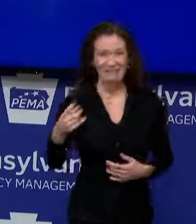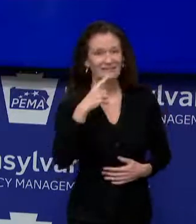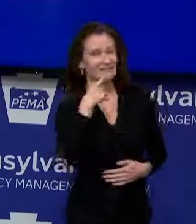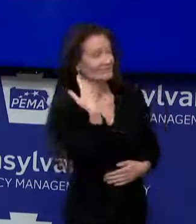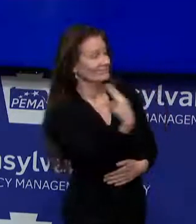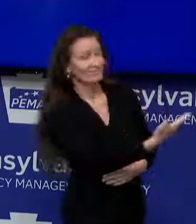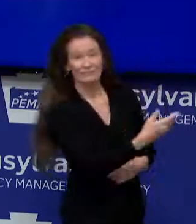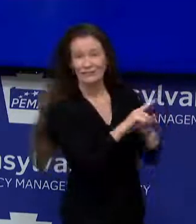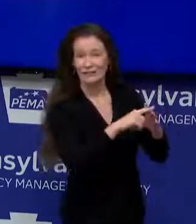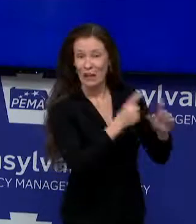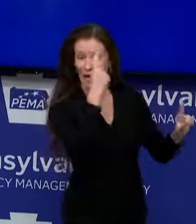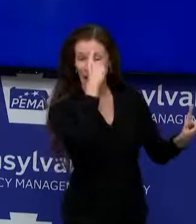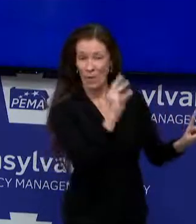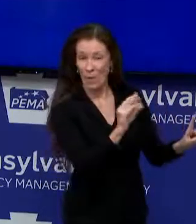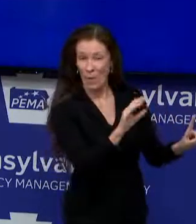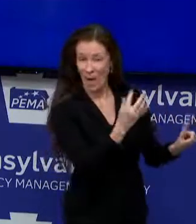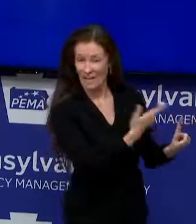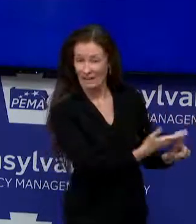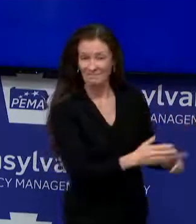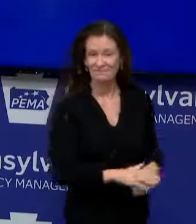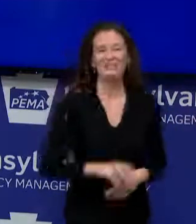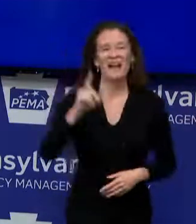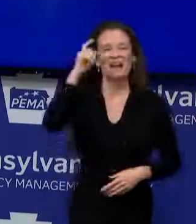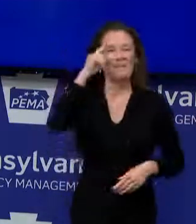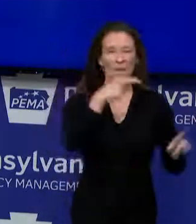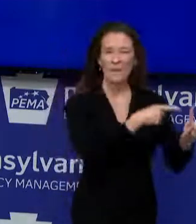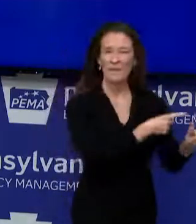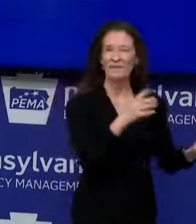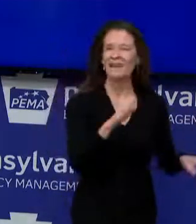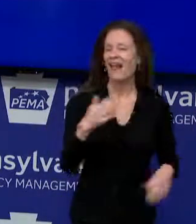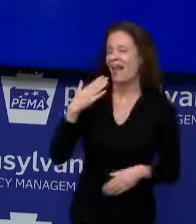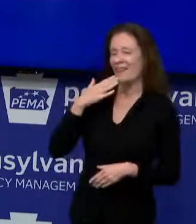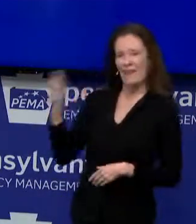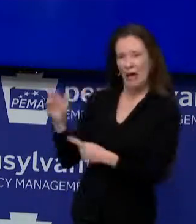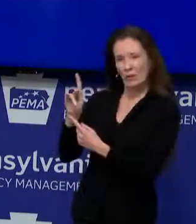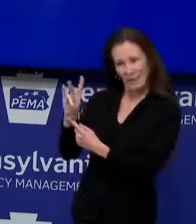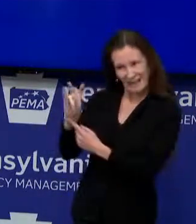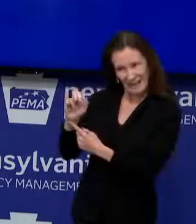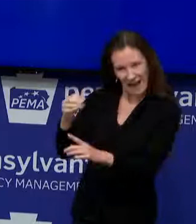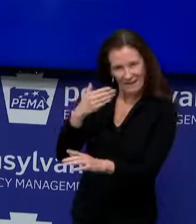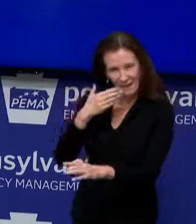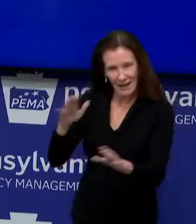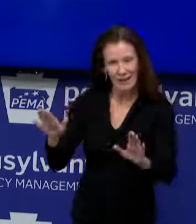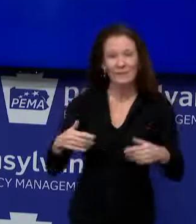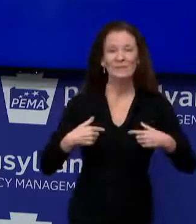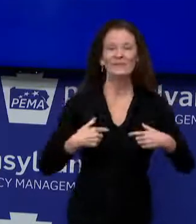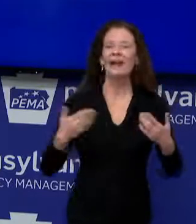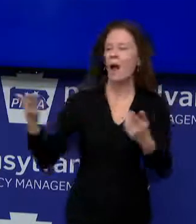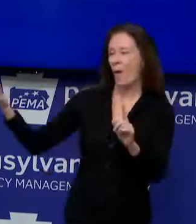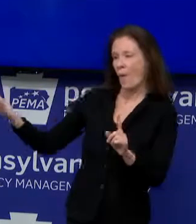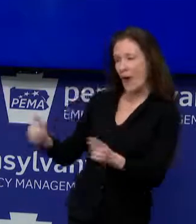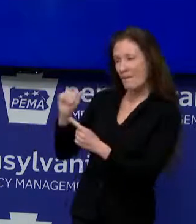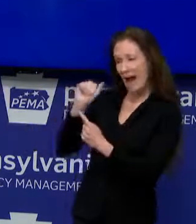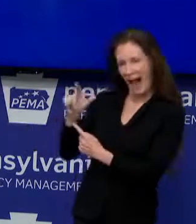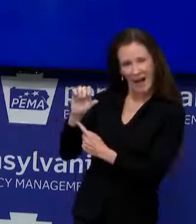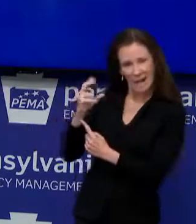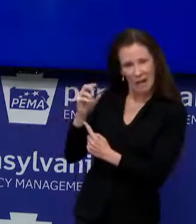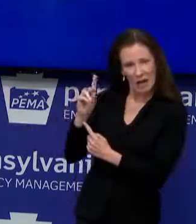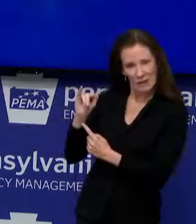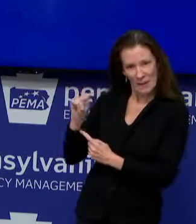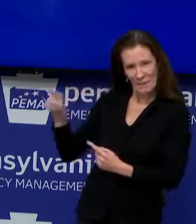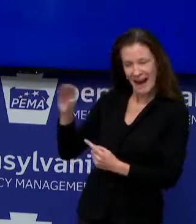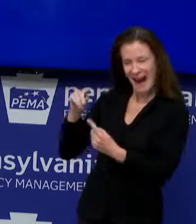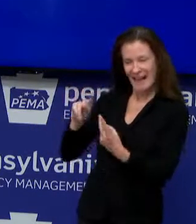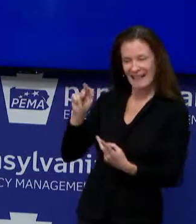welcome, Commissioner Schmidt and Secretary Boockvar. It's always good to have you here. Later today, Republican